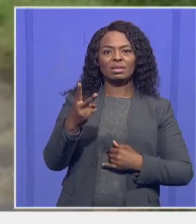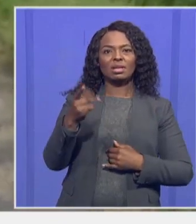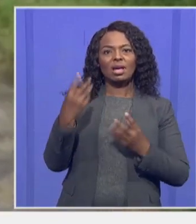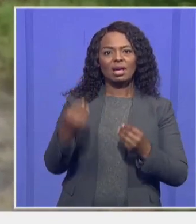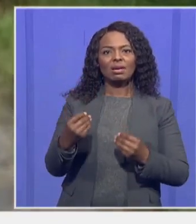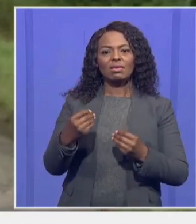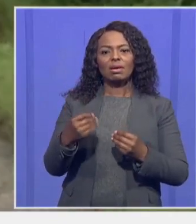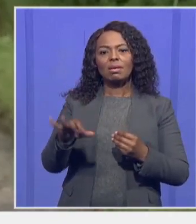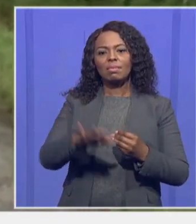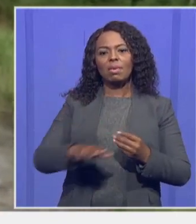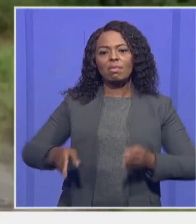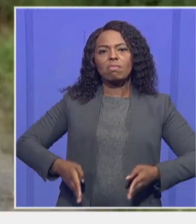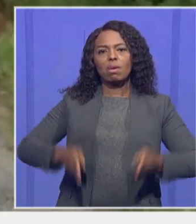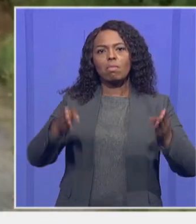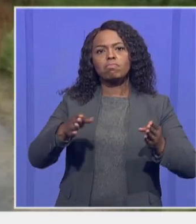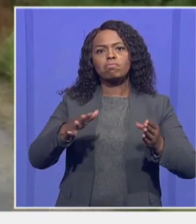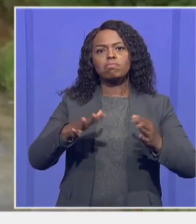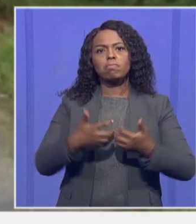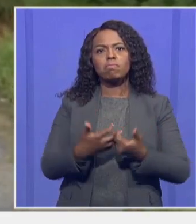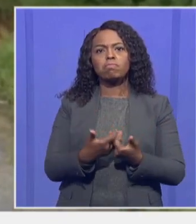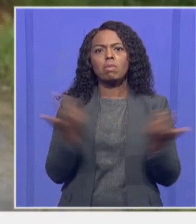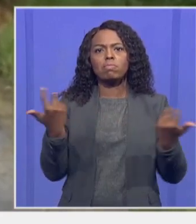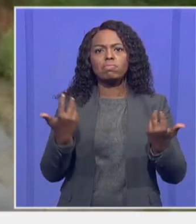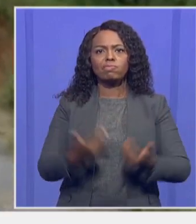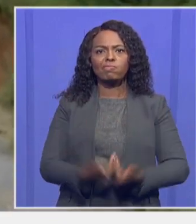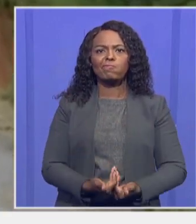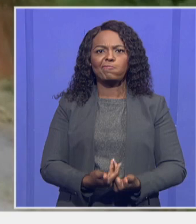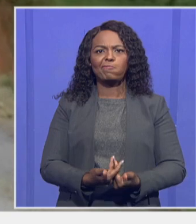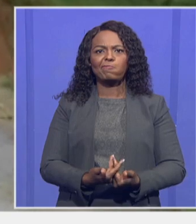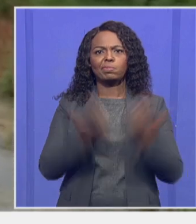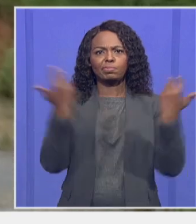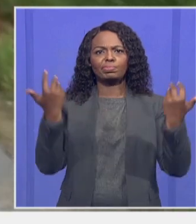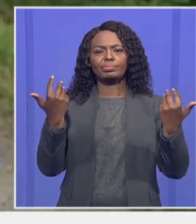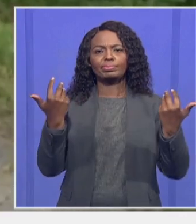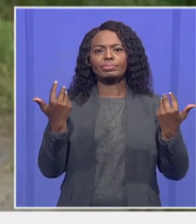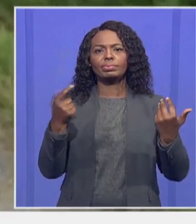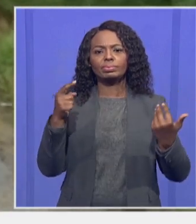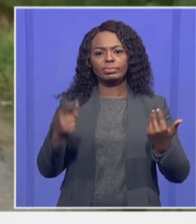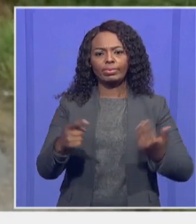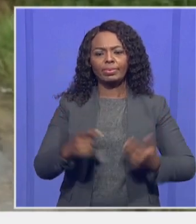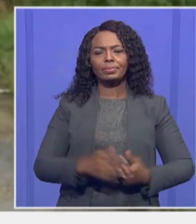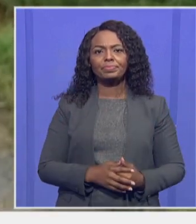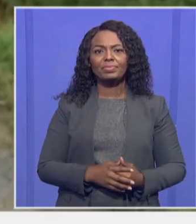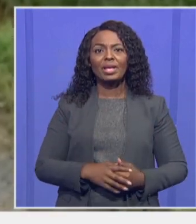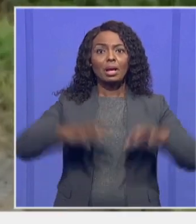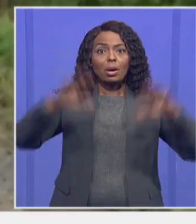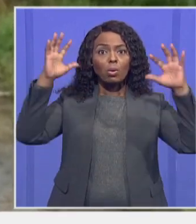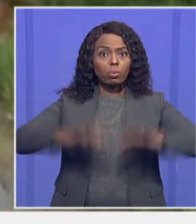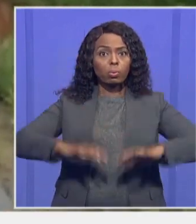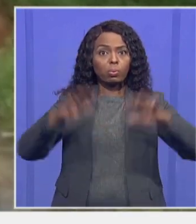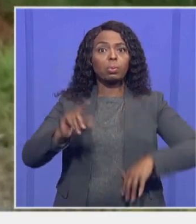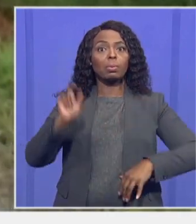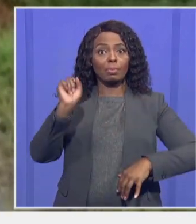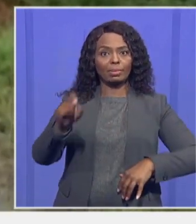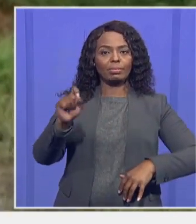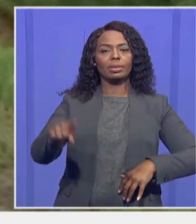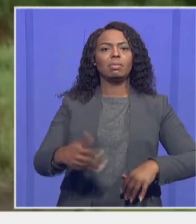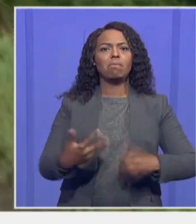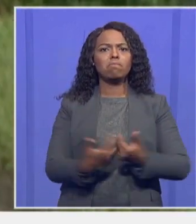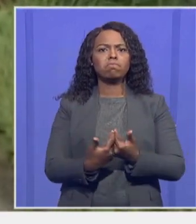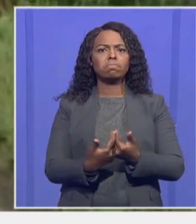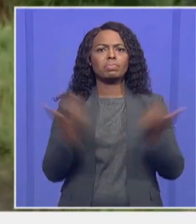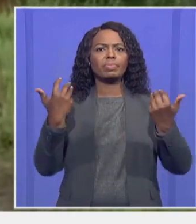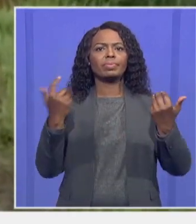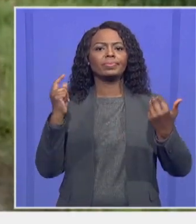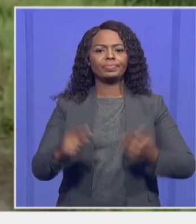of the road that has collapsed. Apparently, this road collapsed about 2 weeks ago when the heavy rain started. This, as I mentioned earlier, is one of the